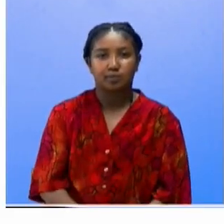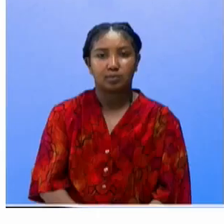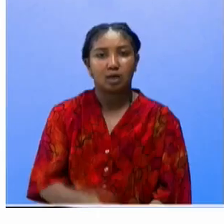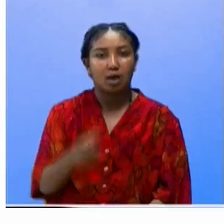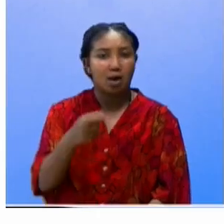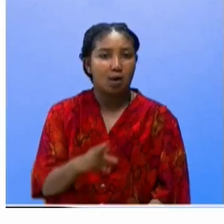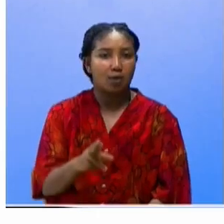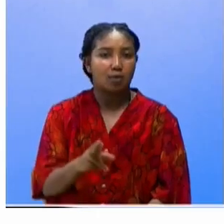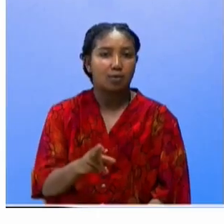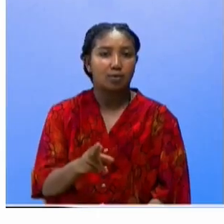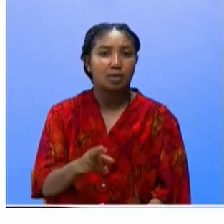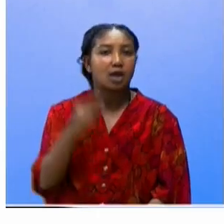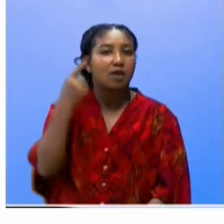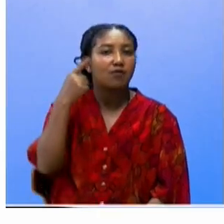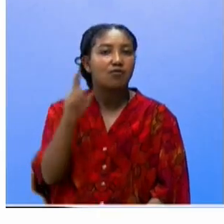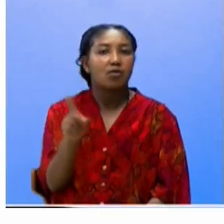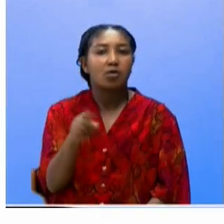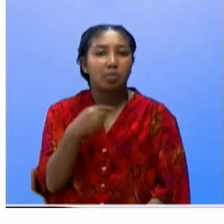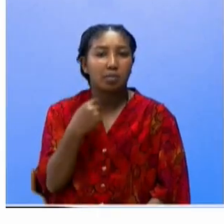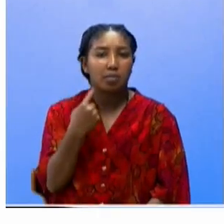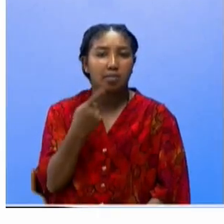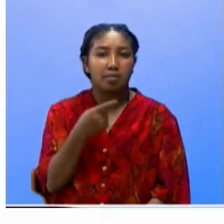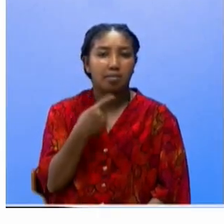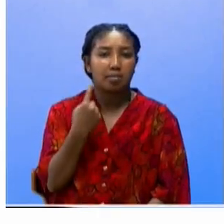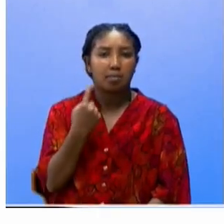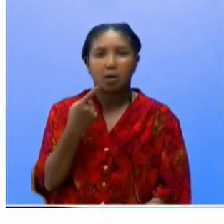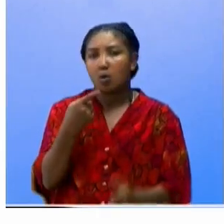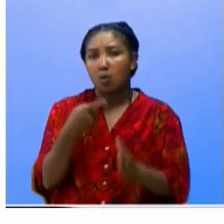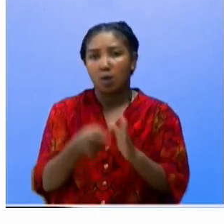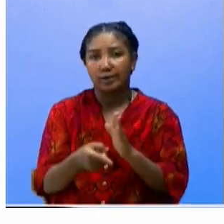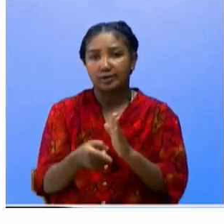or for what,